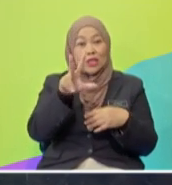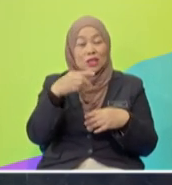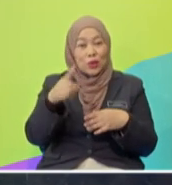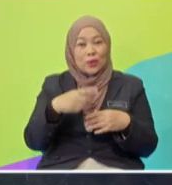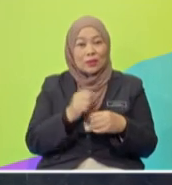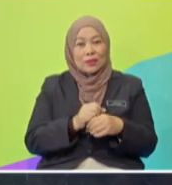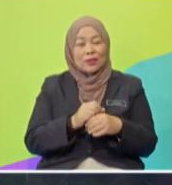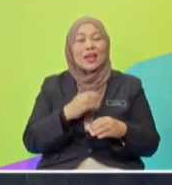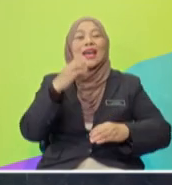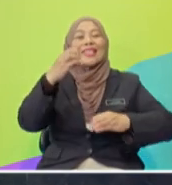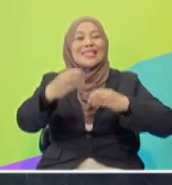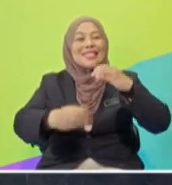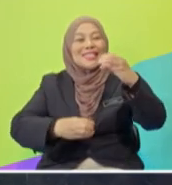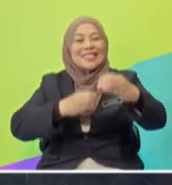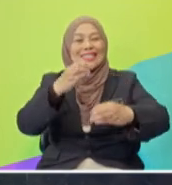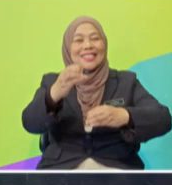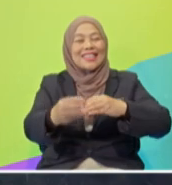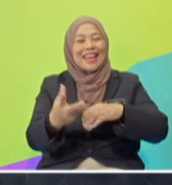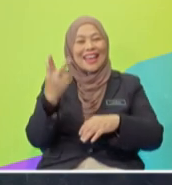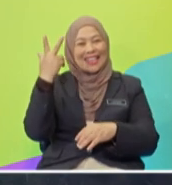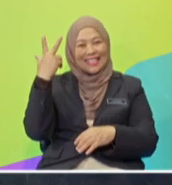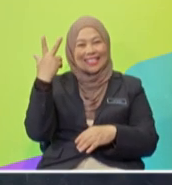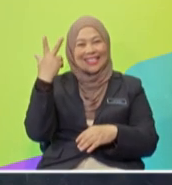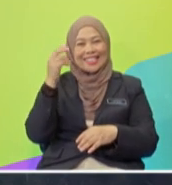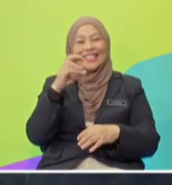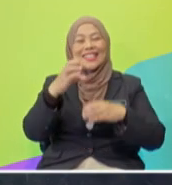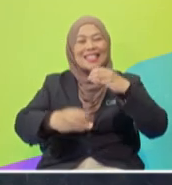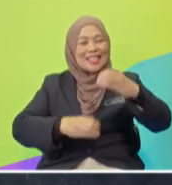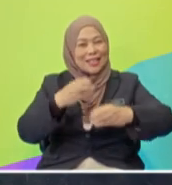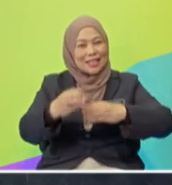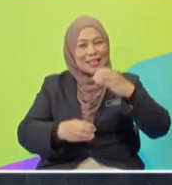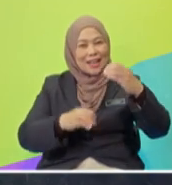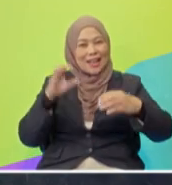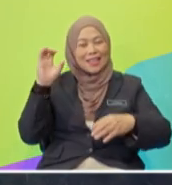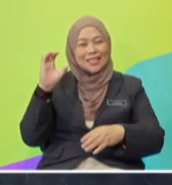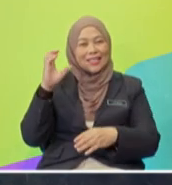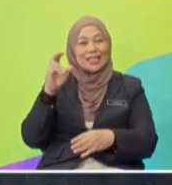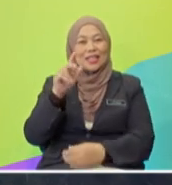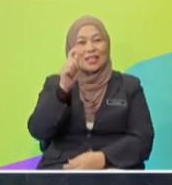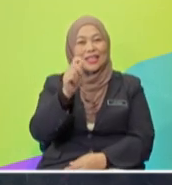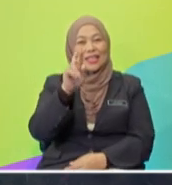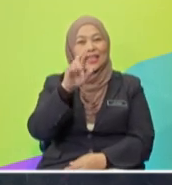a tricycle, teacher. It's a tricycle, yes, very good. And the one next to you,